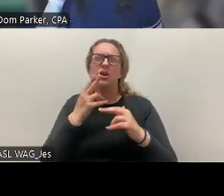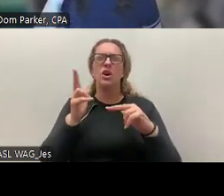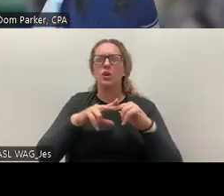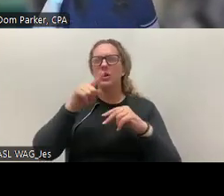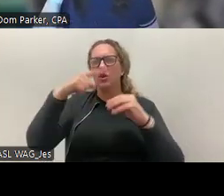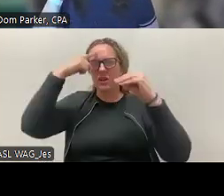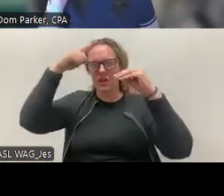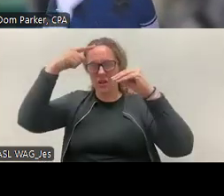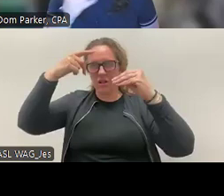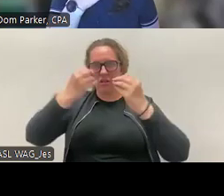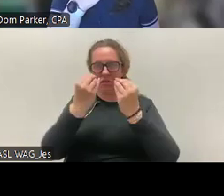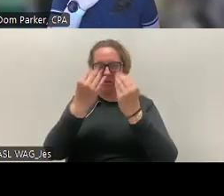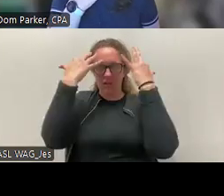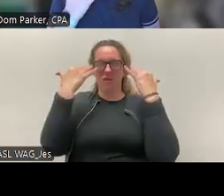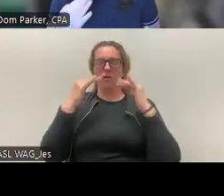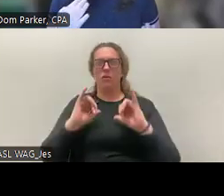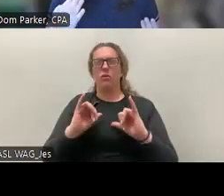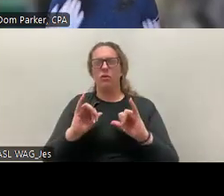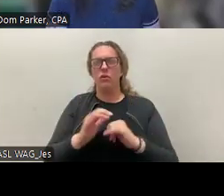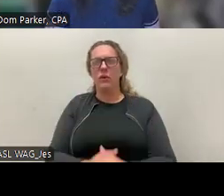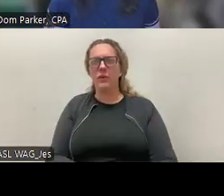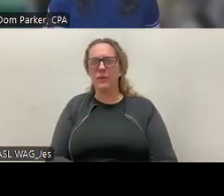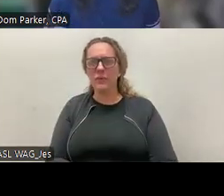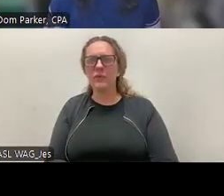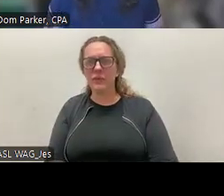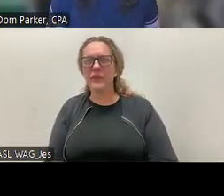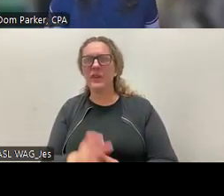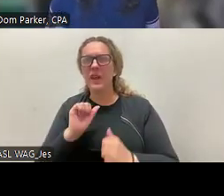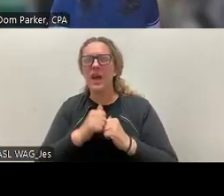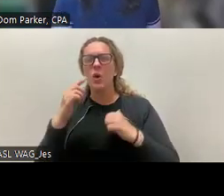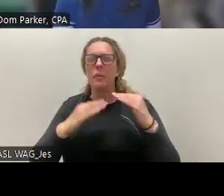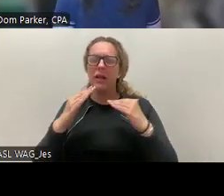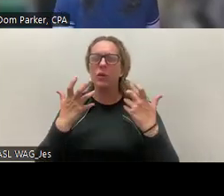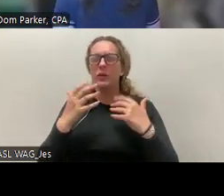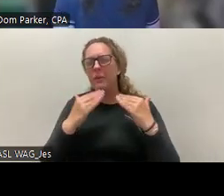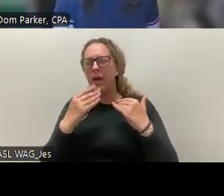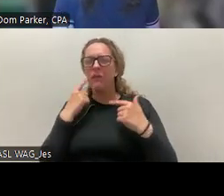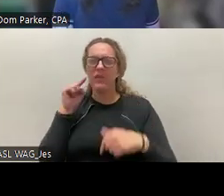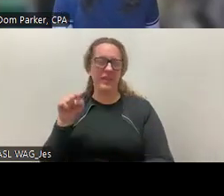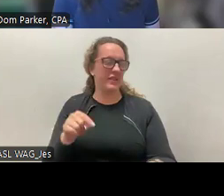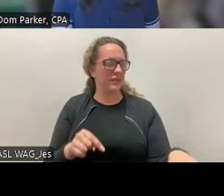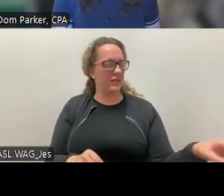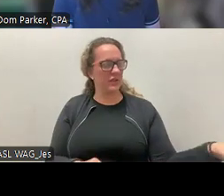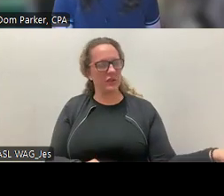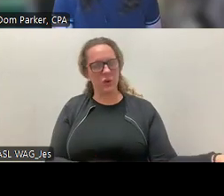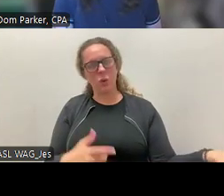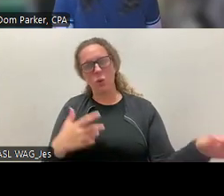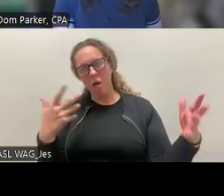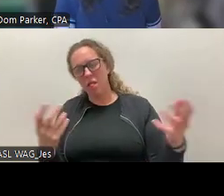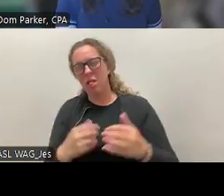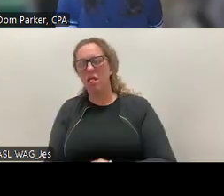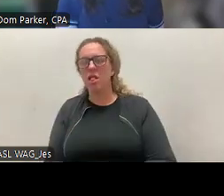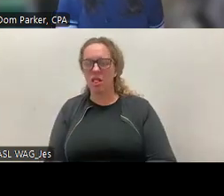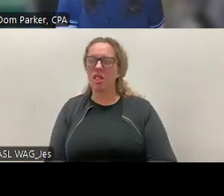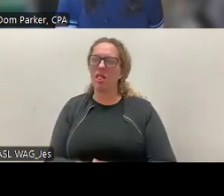cognitive load. So, how would you balance this? What's the balancing act for this? Well, it's